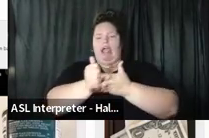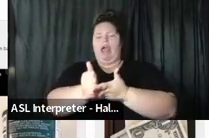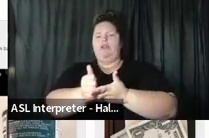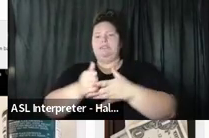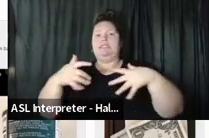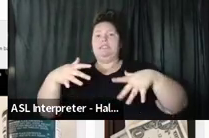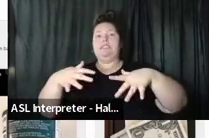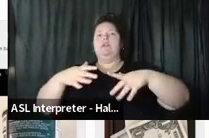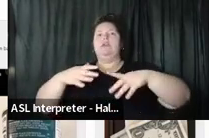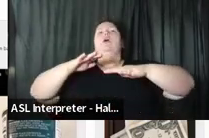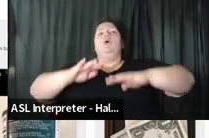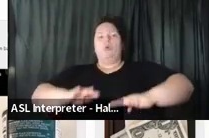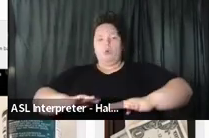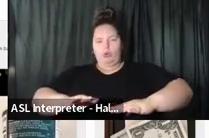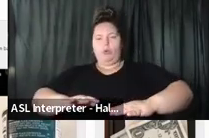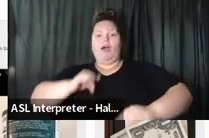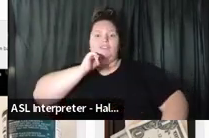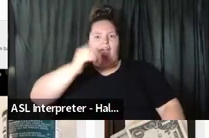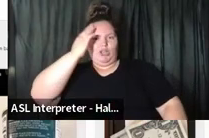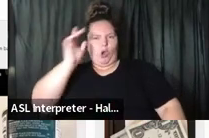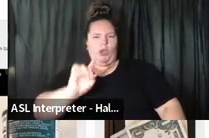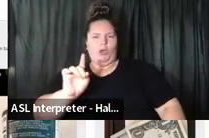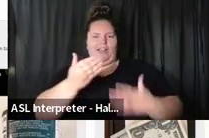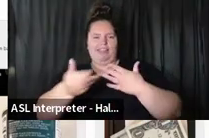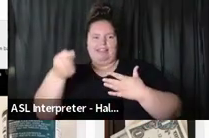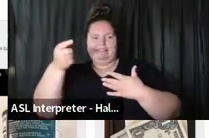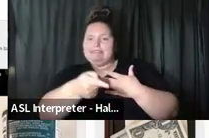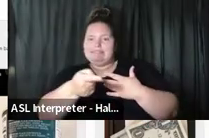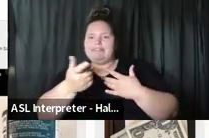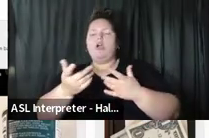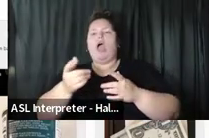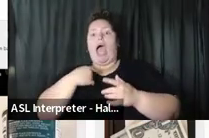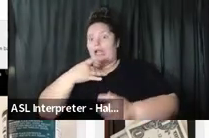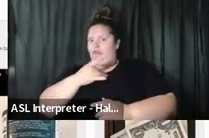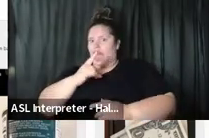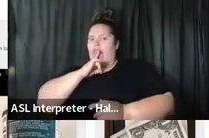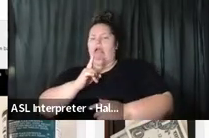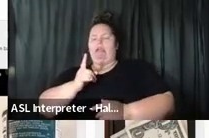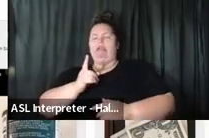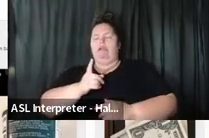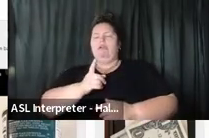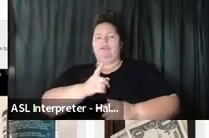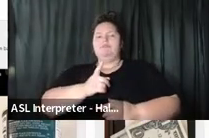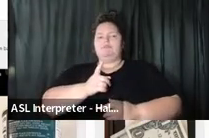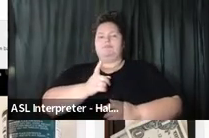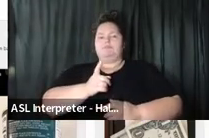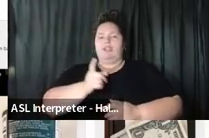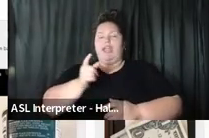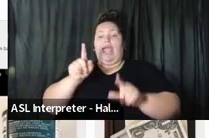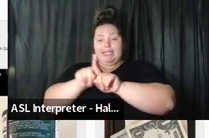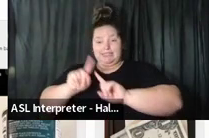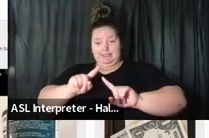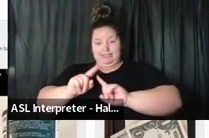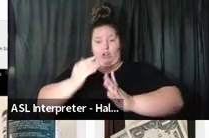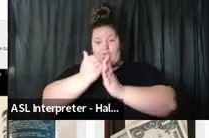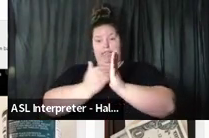like not knowing where things are, which I really like. And it also has like just lists too of the different types of accessibility features,